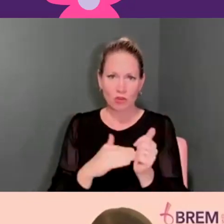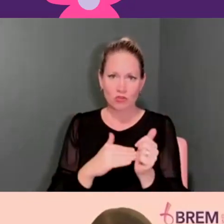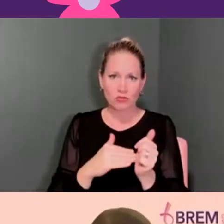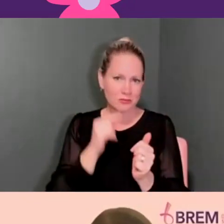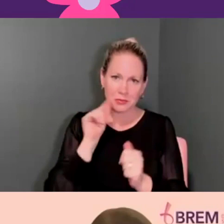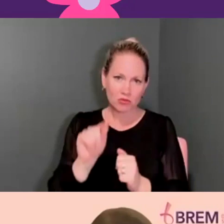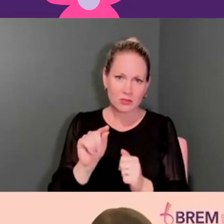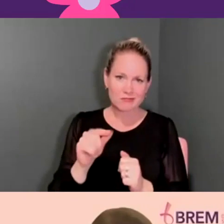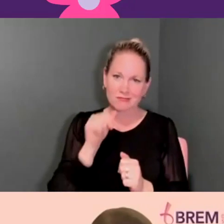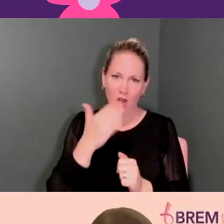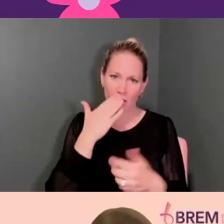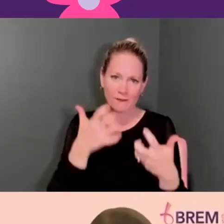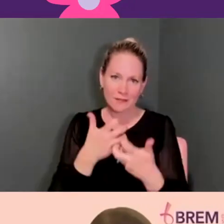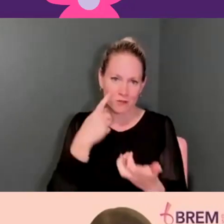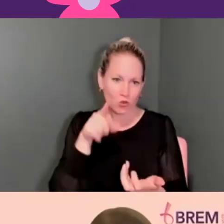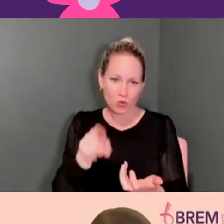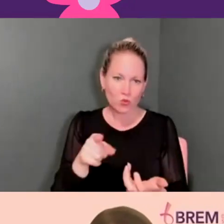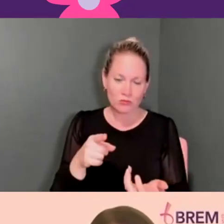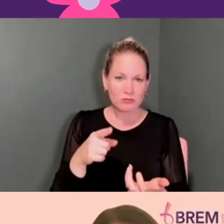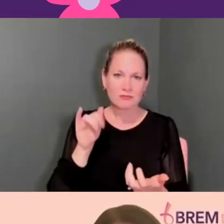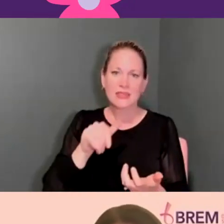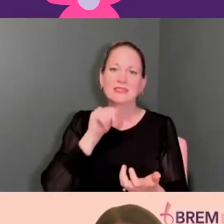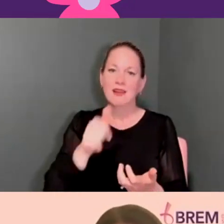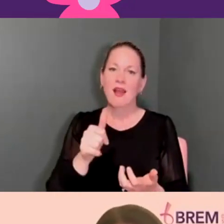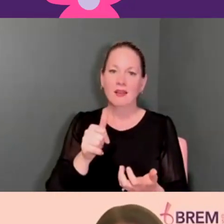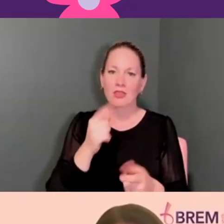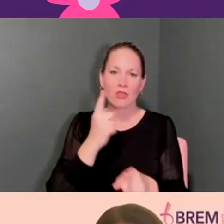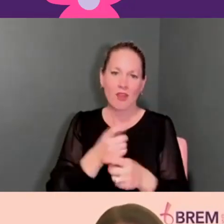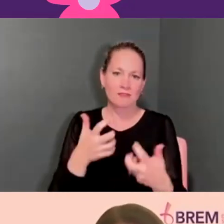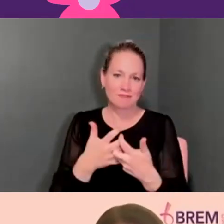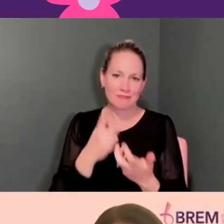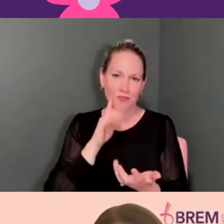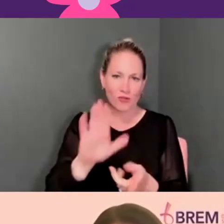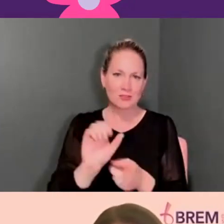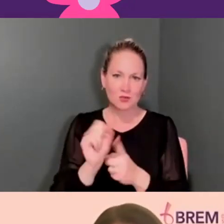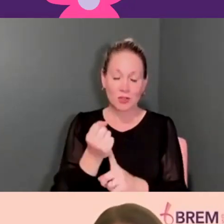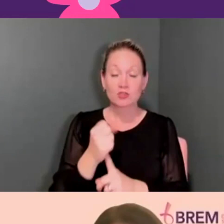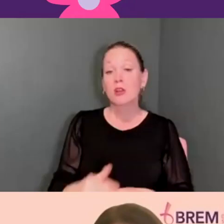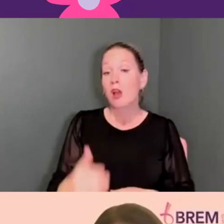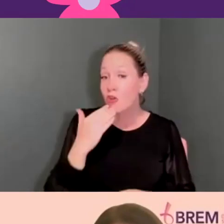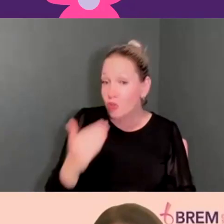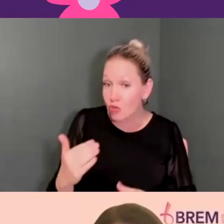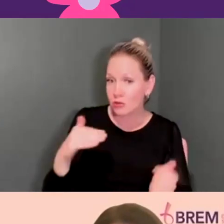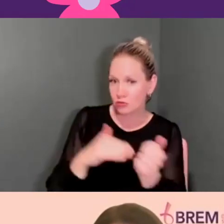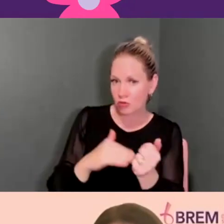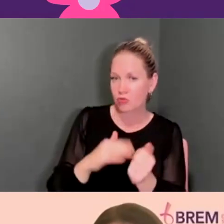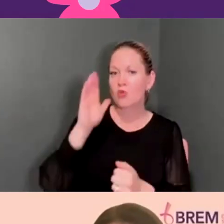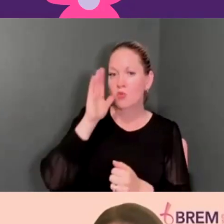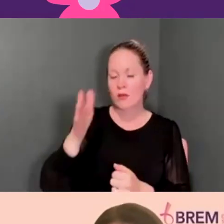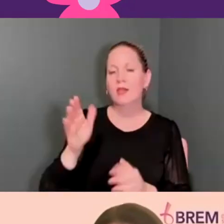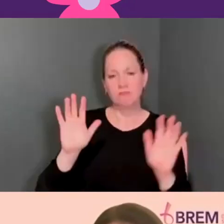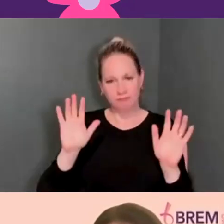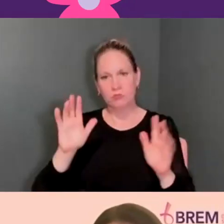the doctor for you. That is not the lid for your pot. But I think a good doctor will respect that.